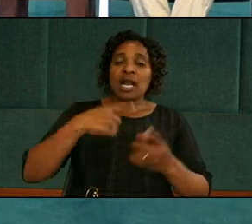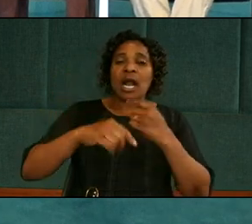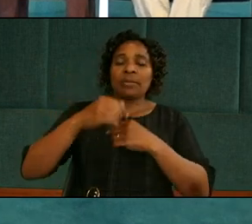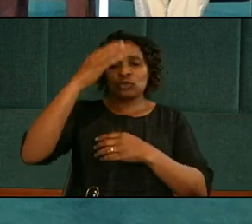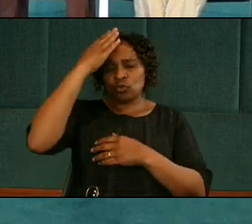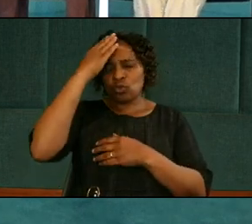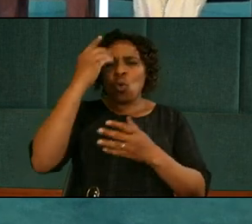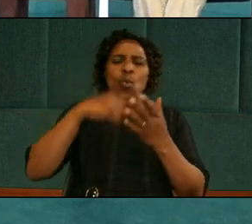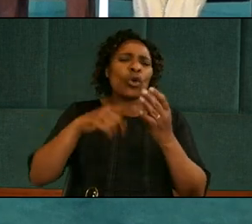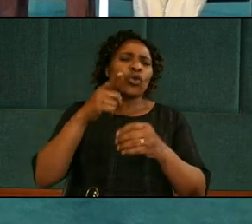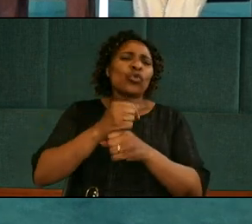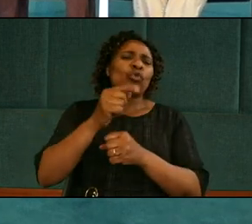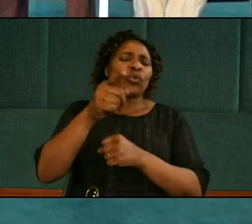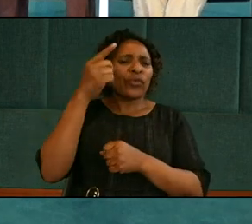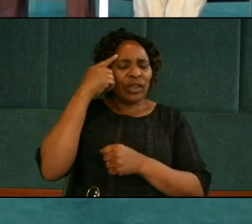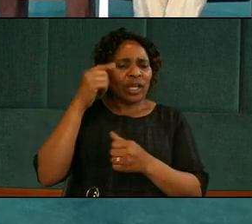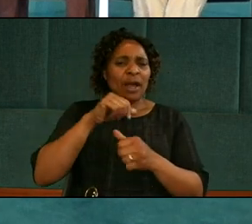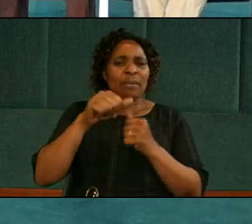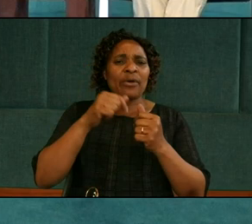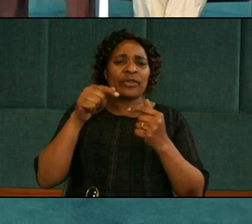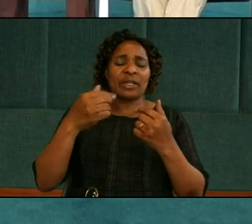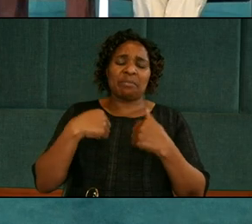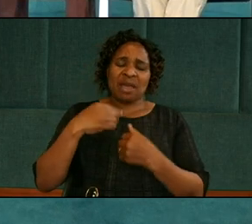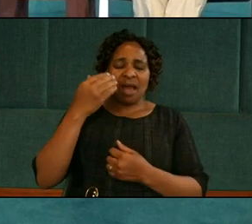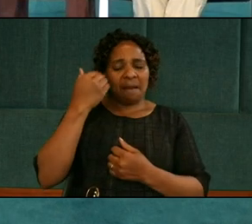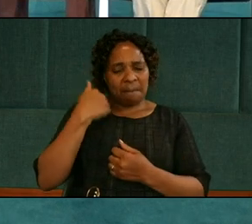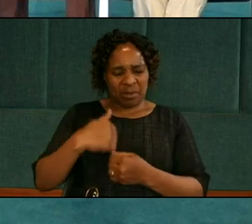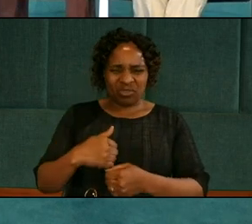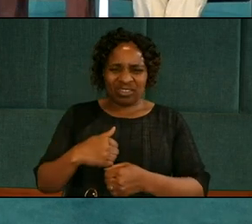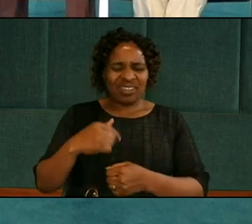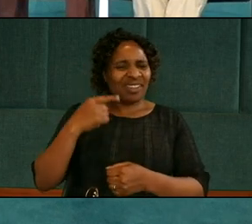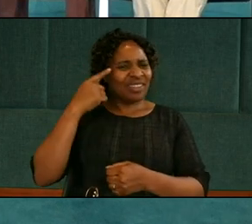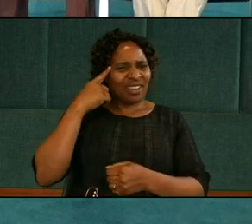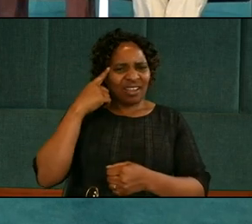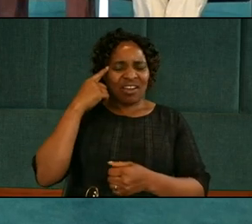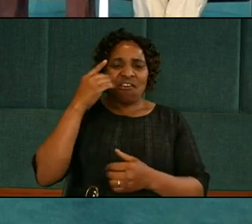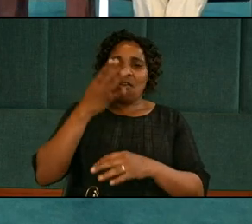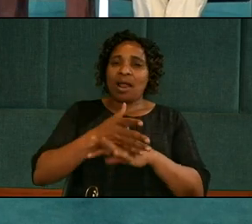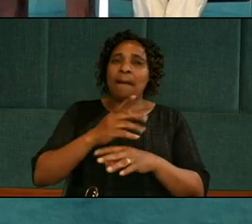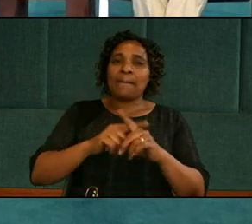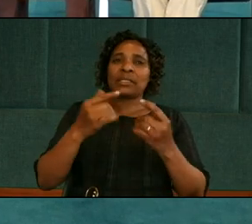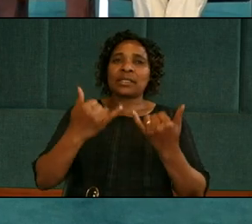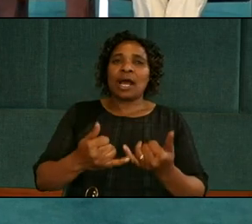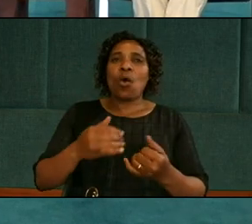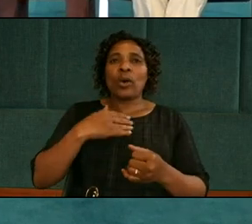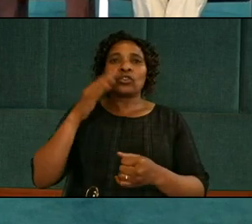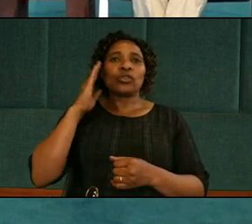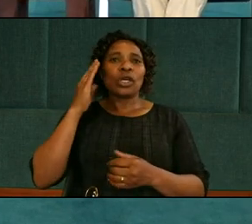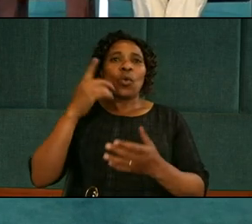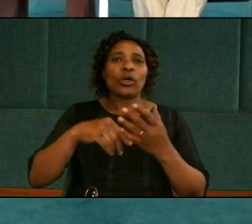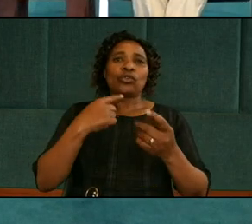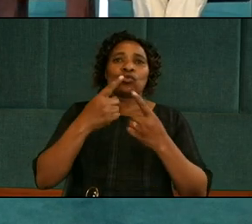What do you think of this? I personally thought it was false, but I'd like to hear what you have to say.